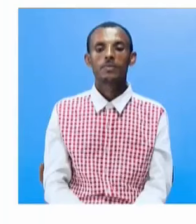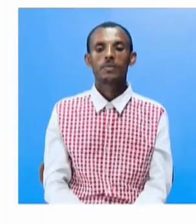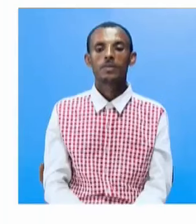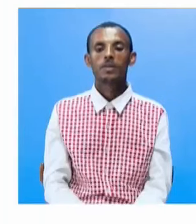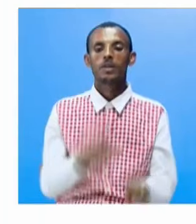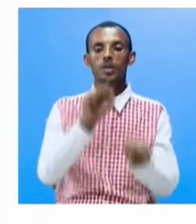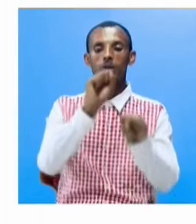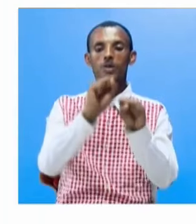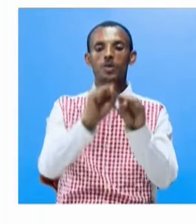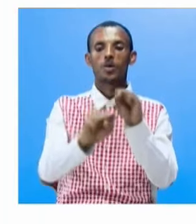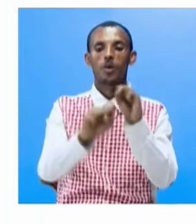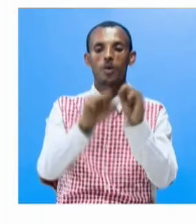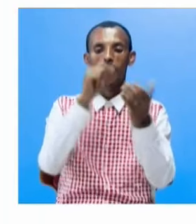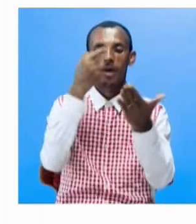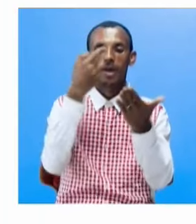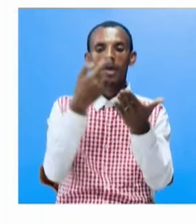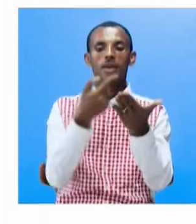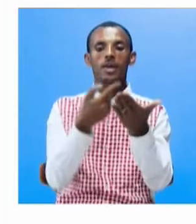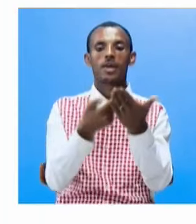So here,